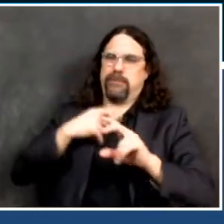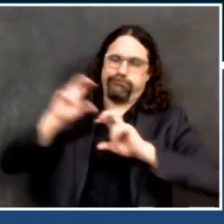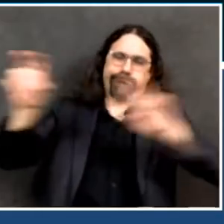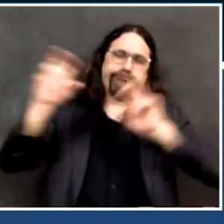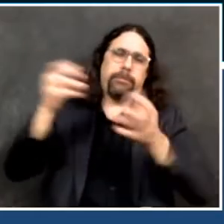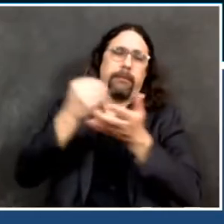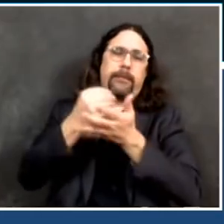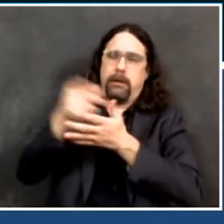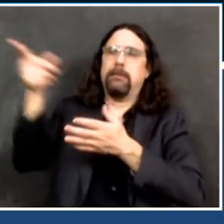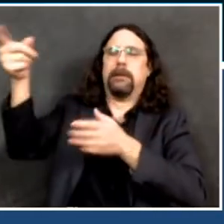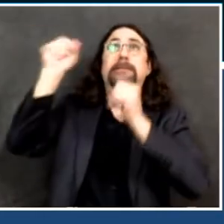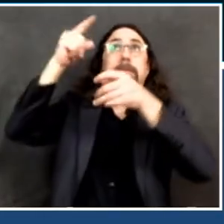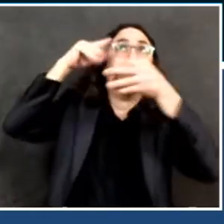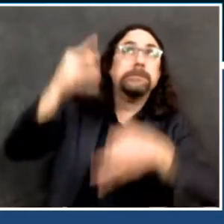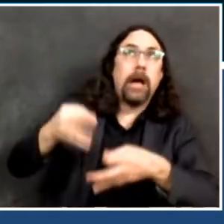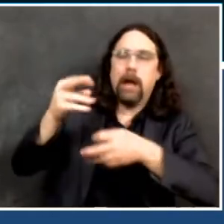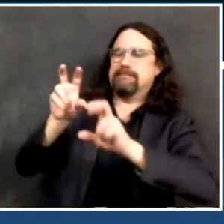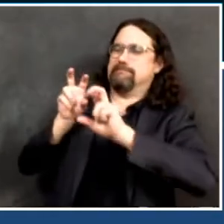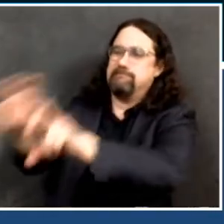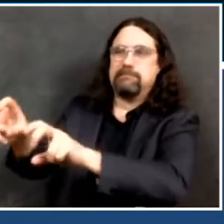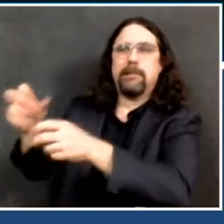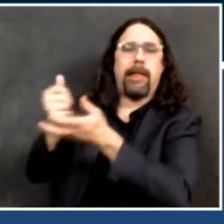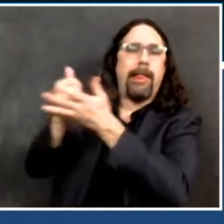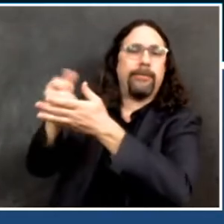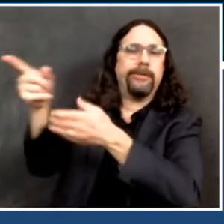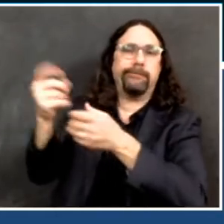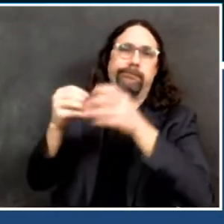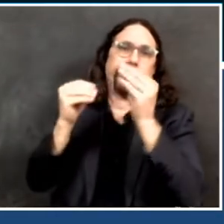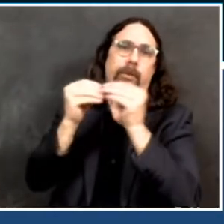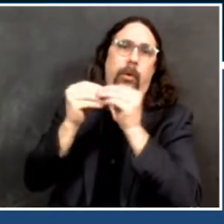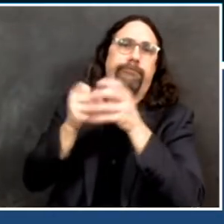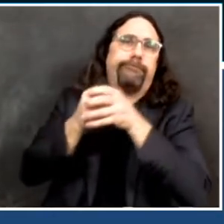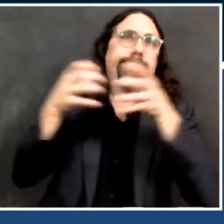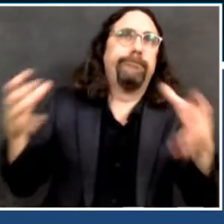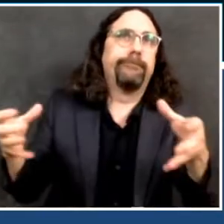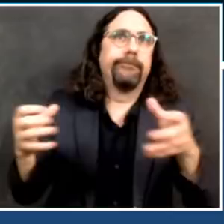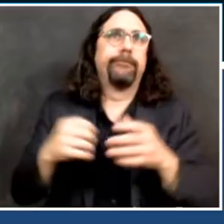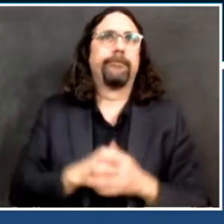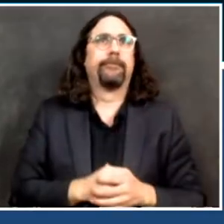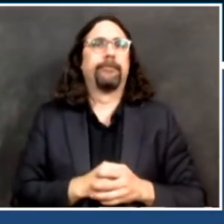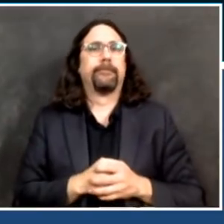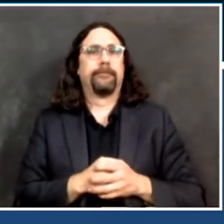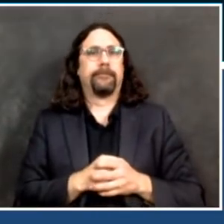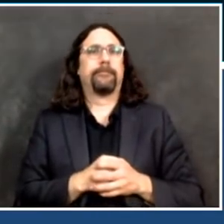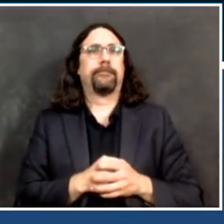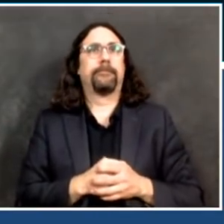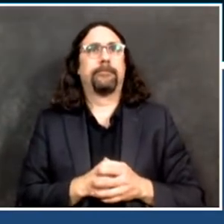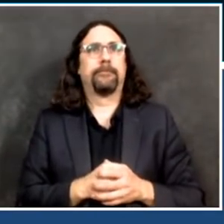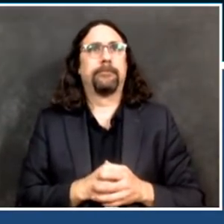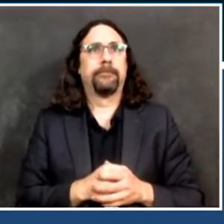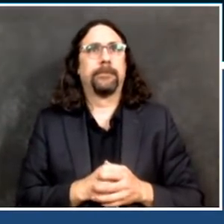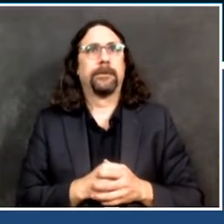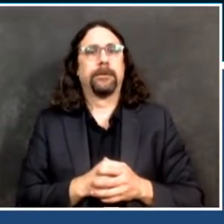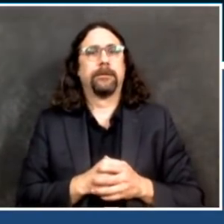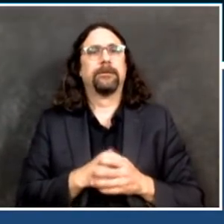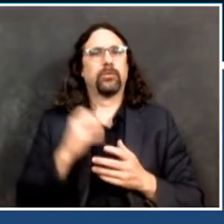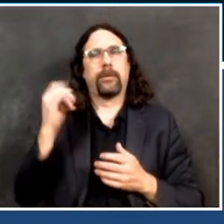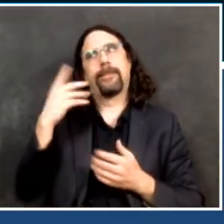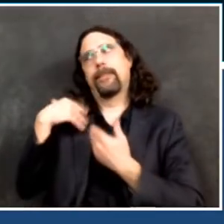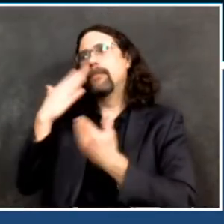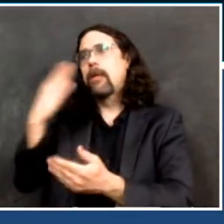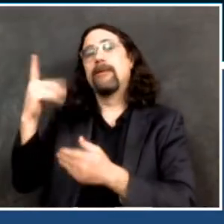did advocating for this. But there also are large other parts of the puzzle that we are putting together. The